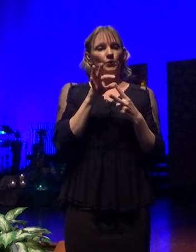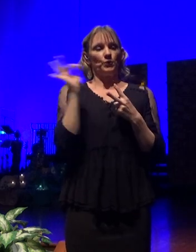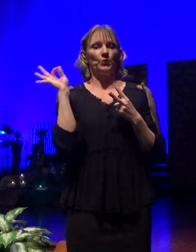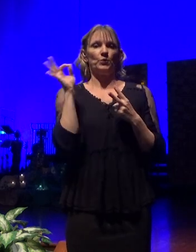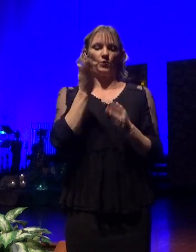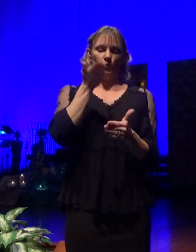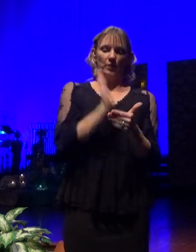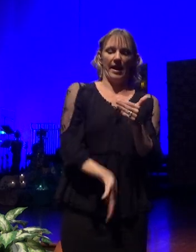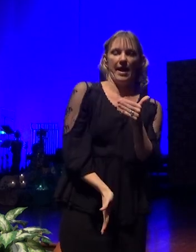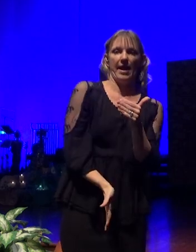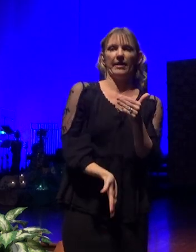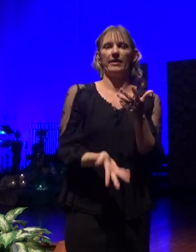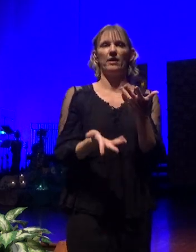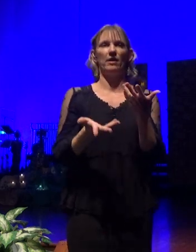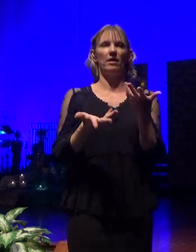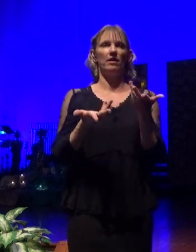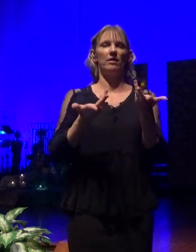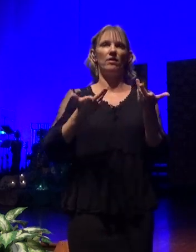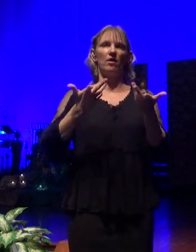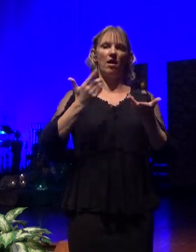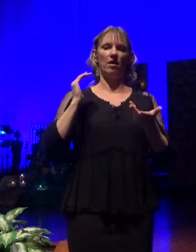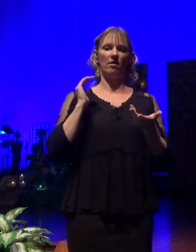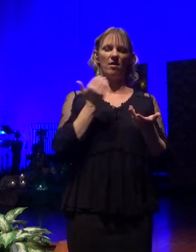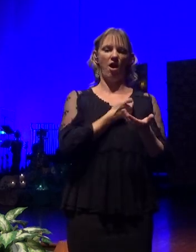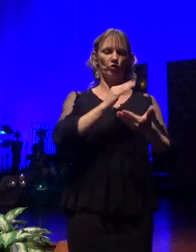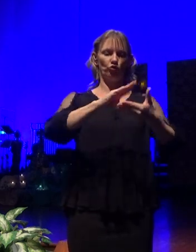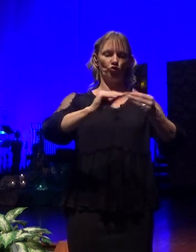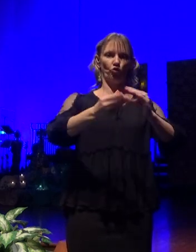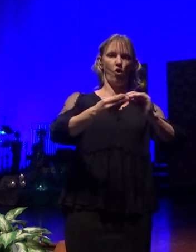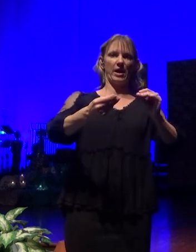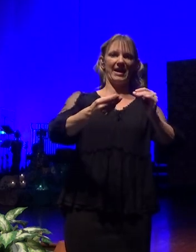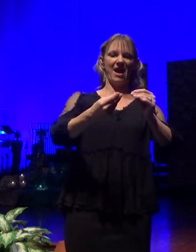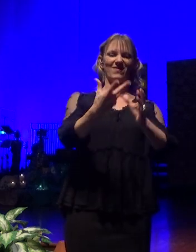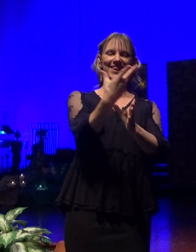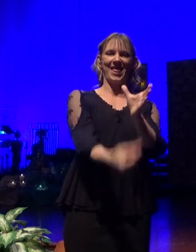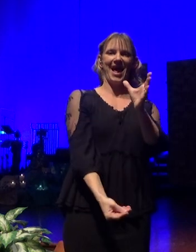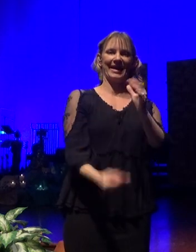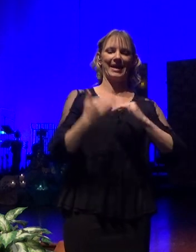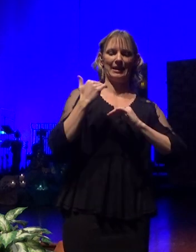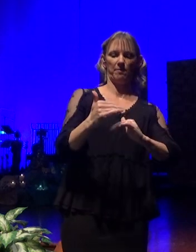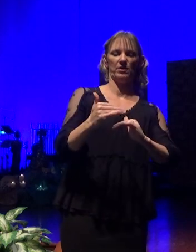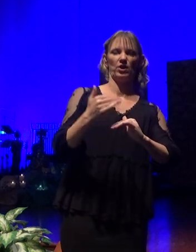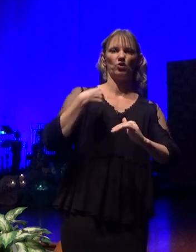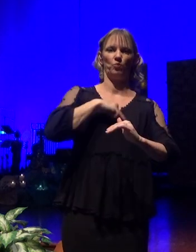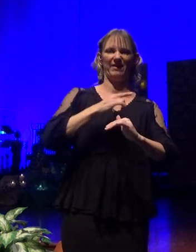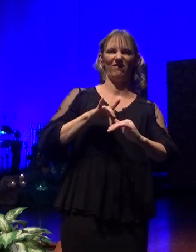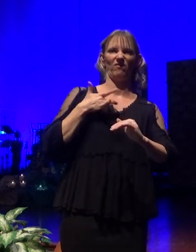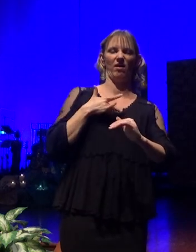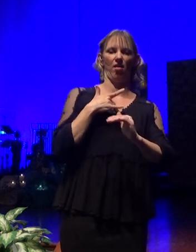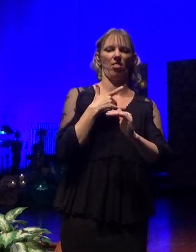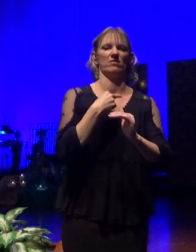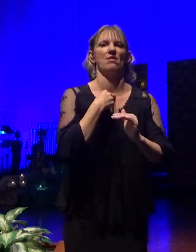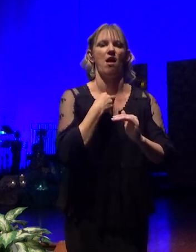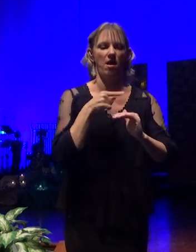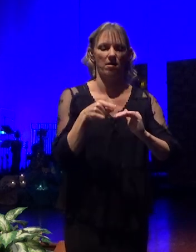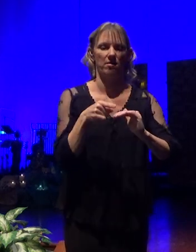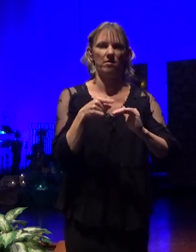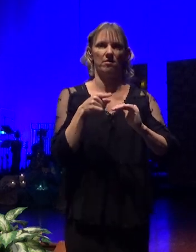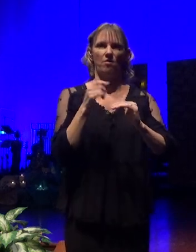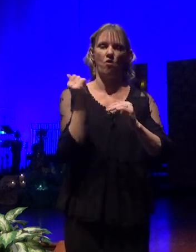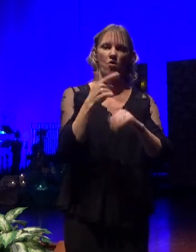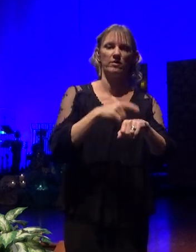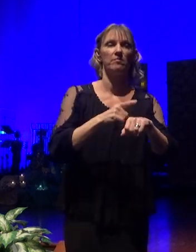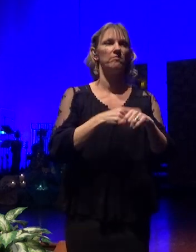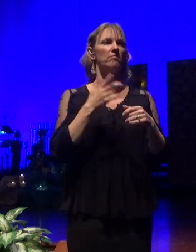can, the story of lack and limitation that we fall prey to all the time. The continual belief that